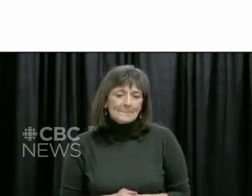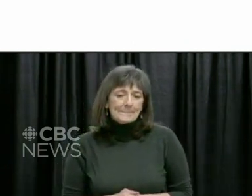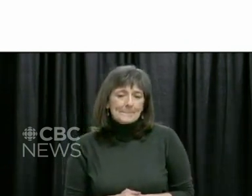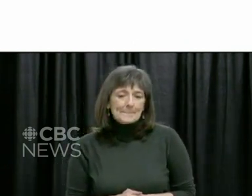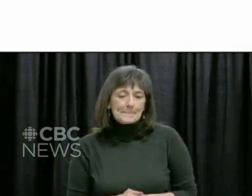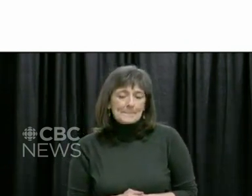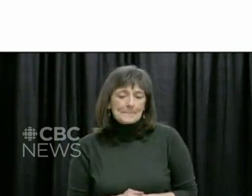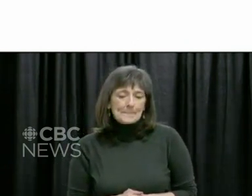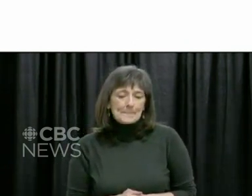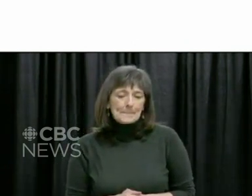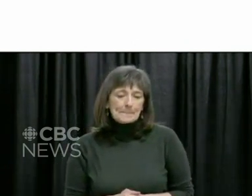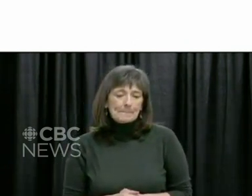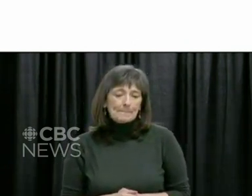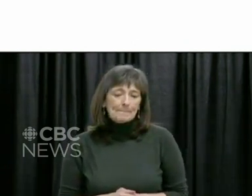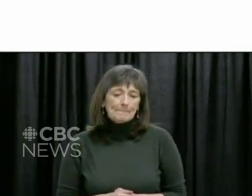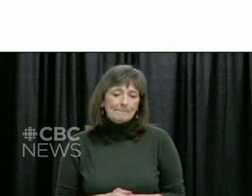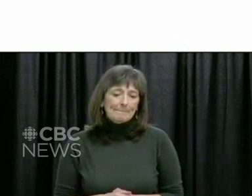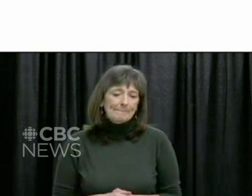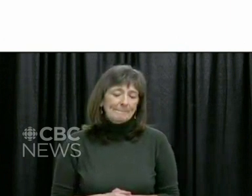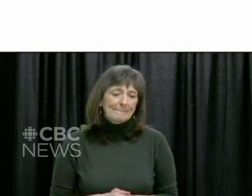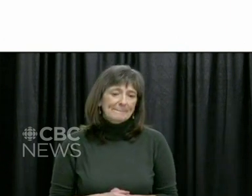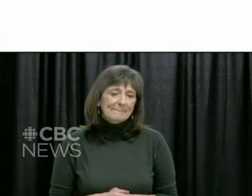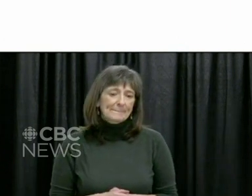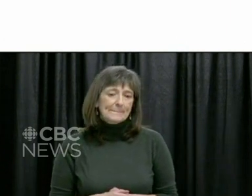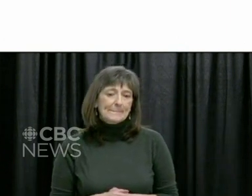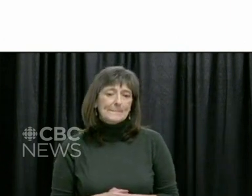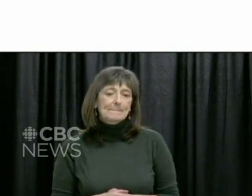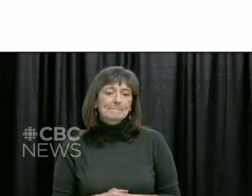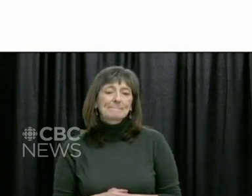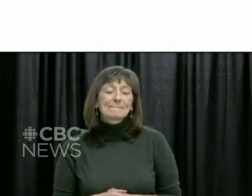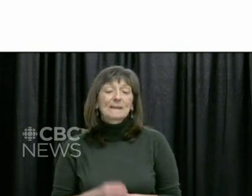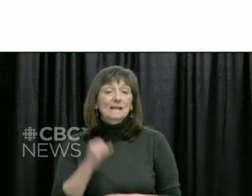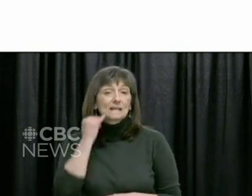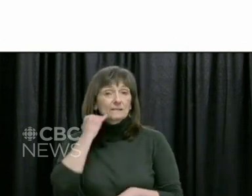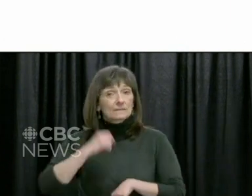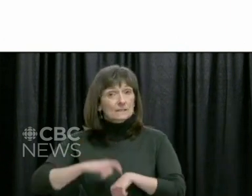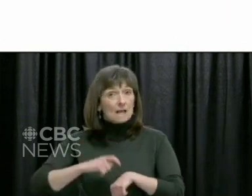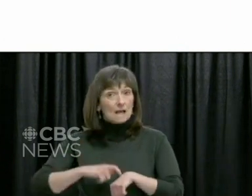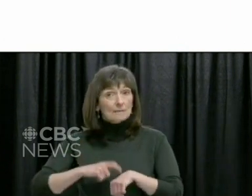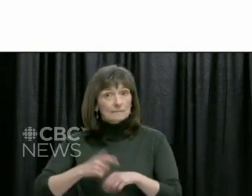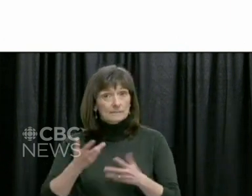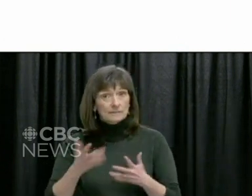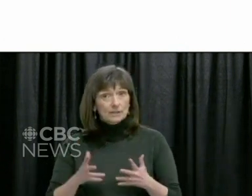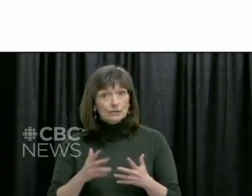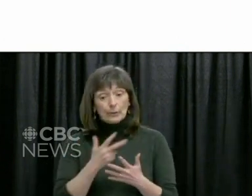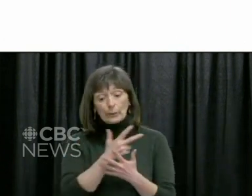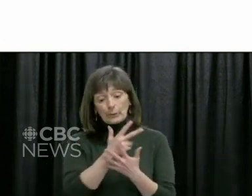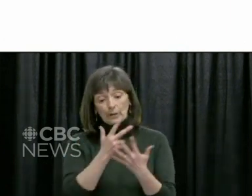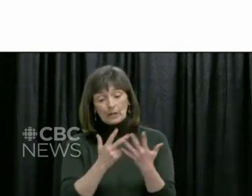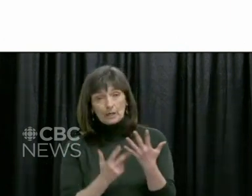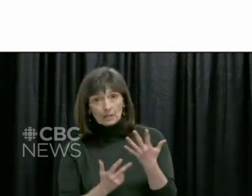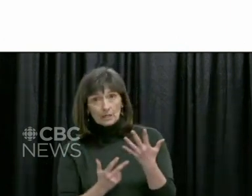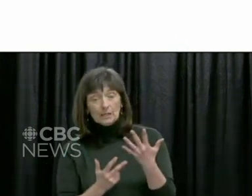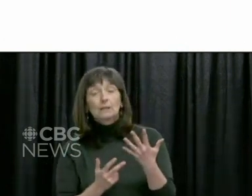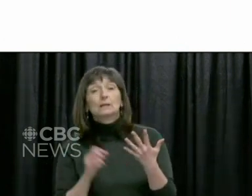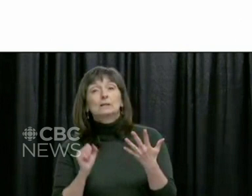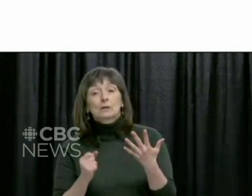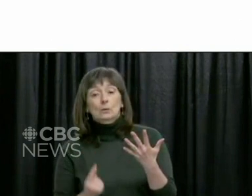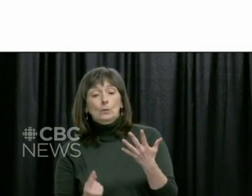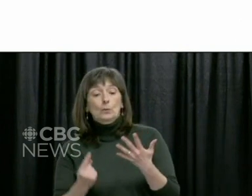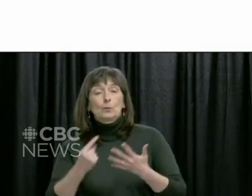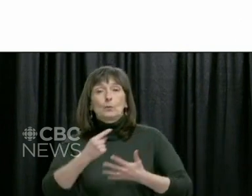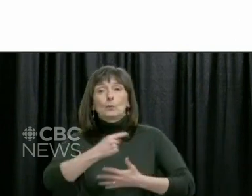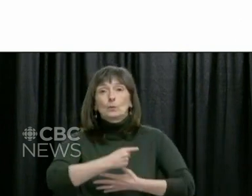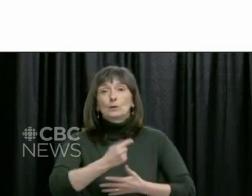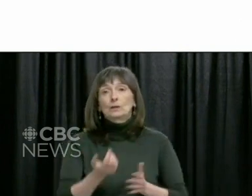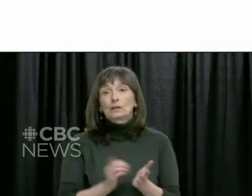press star 1 until your name has been called. Following this, should time permit, there will be an opportunity for single questions. This call will end